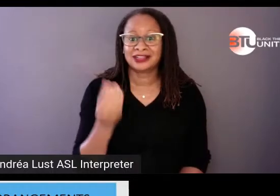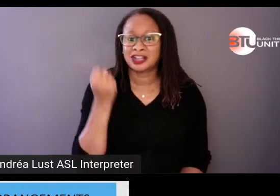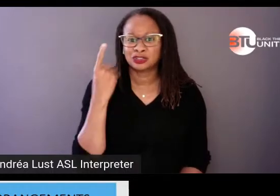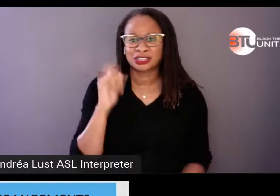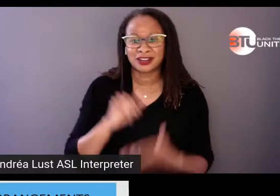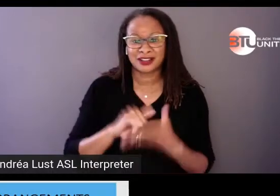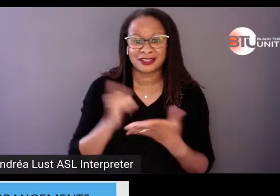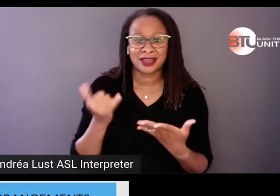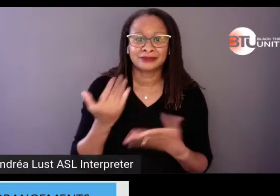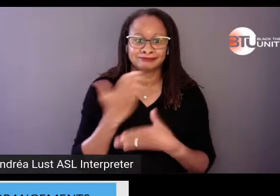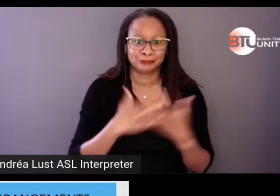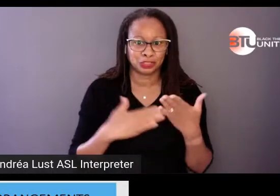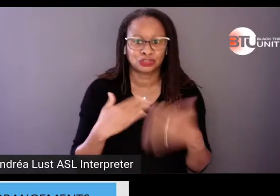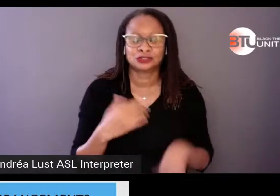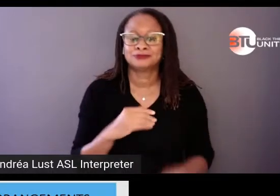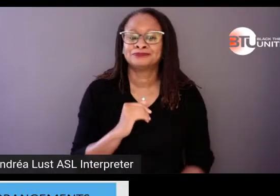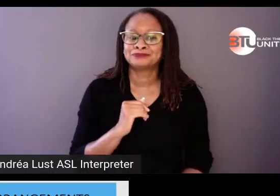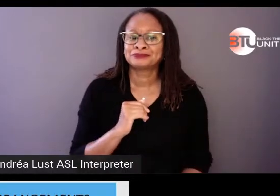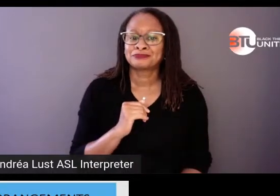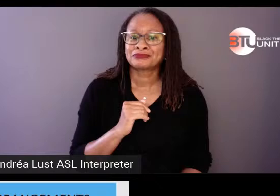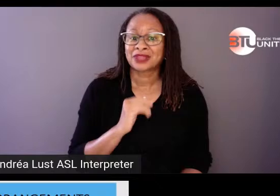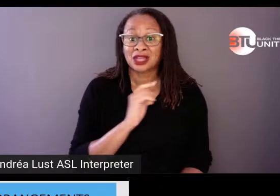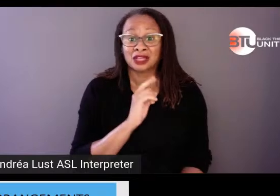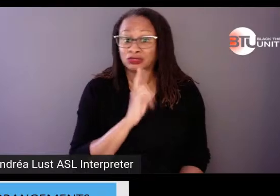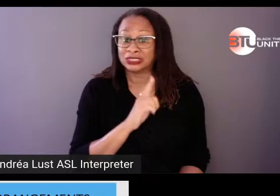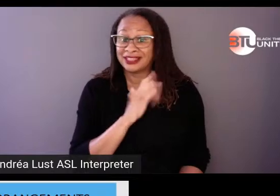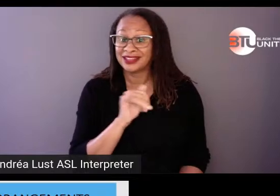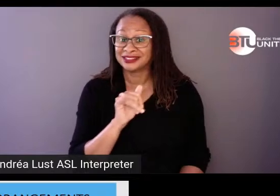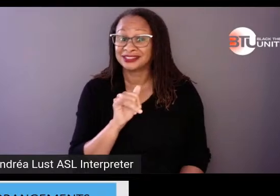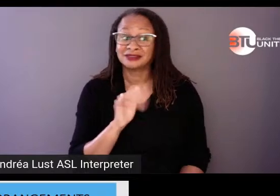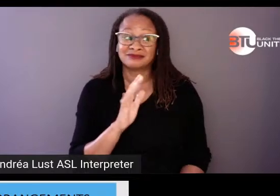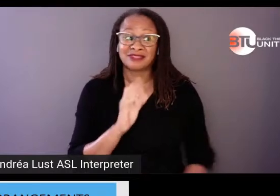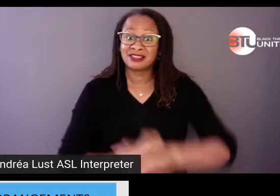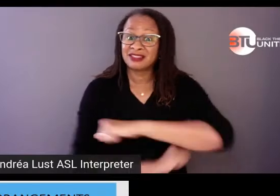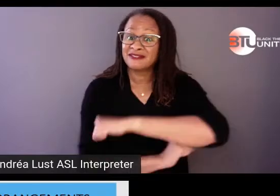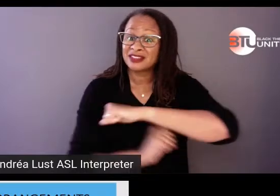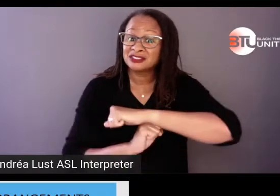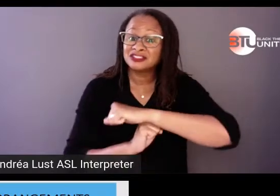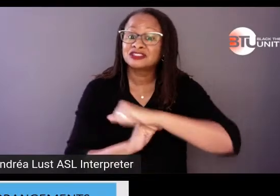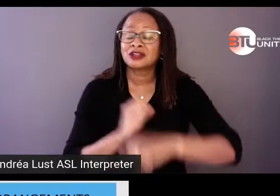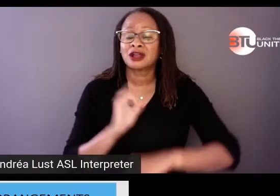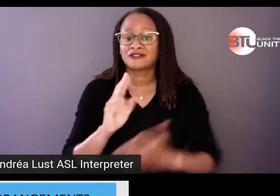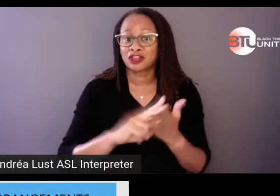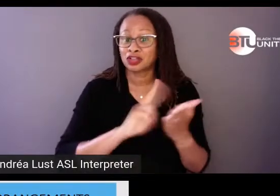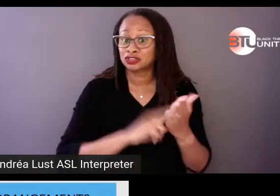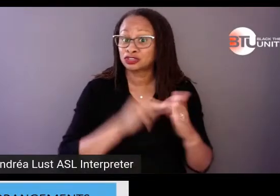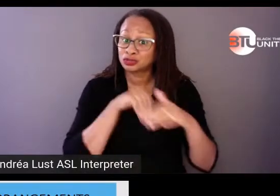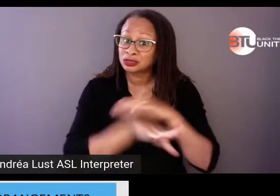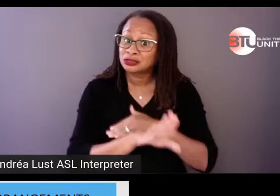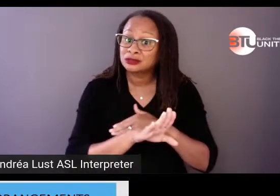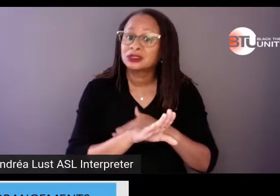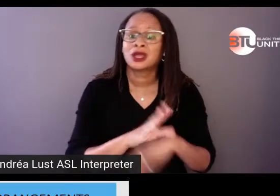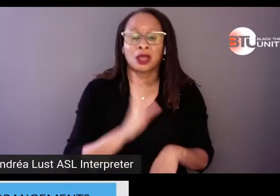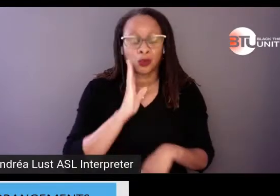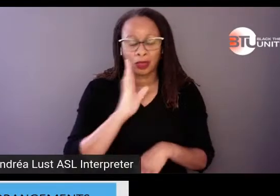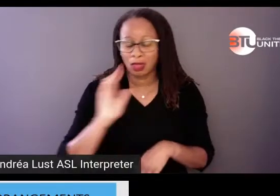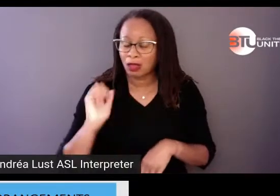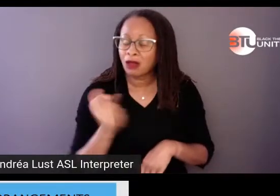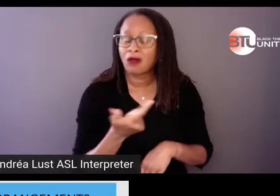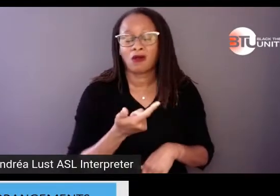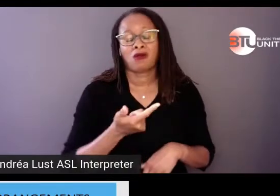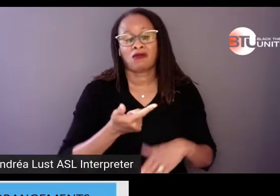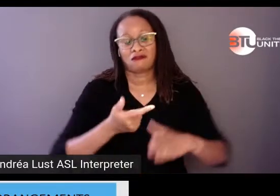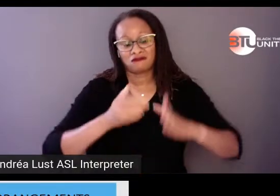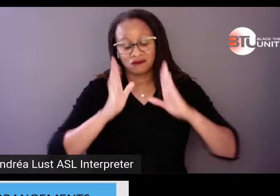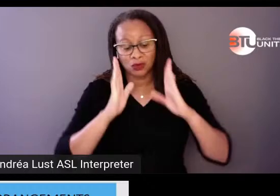it, that's sort of the basis of all the contracts you enter into will all deal with how